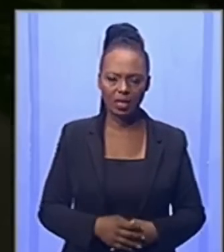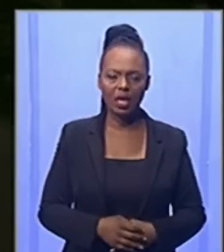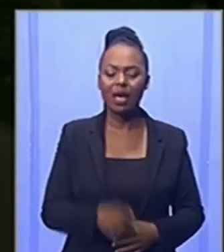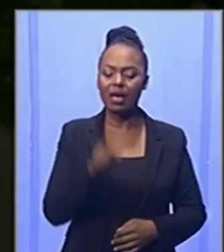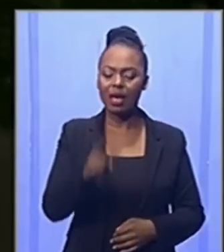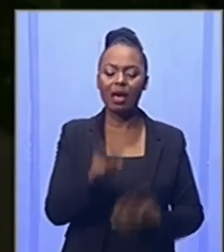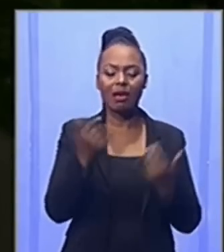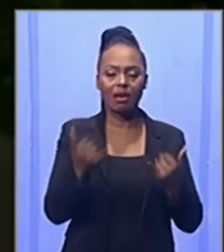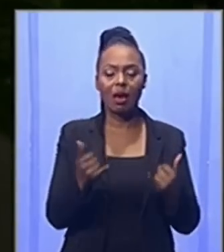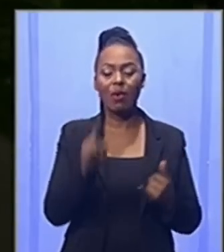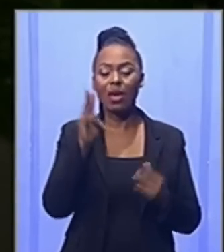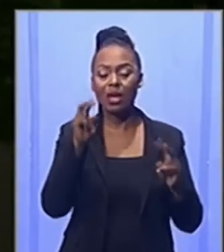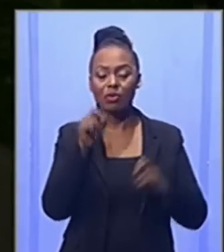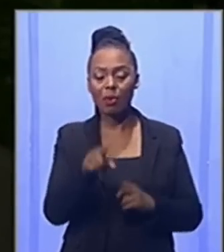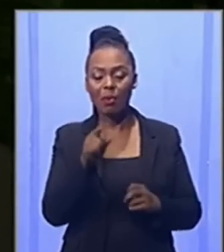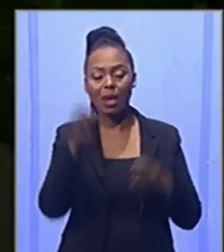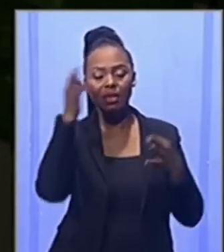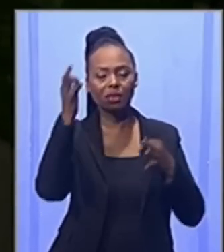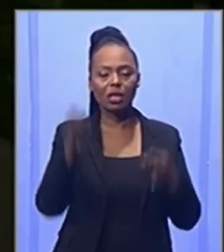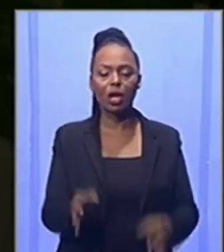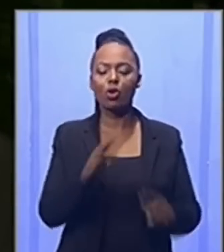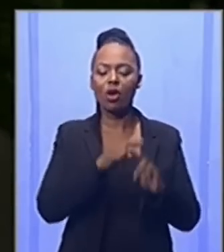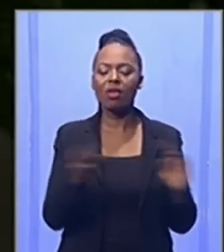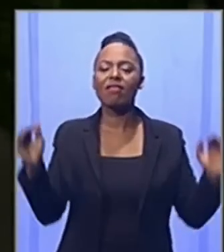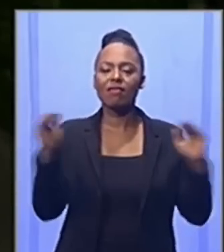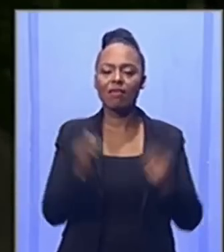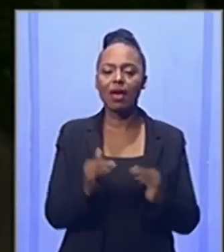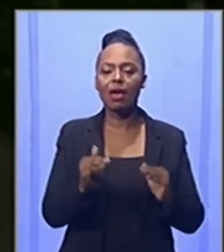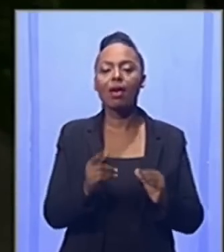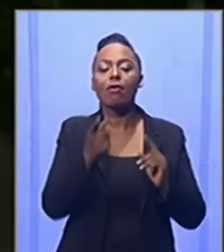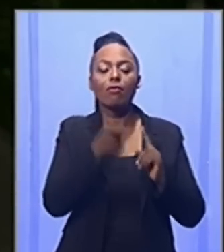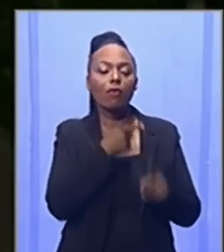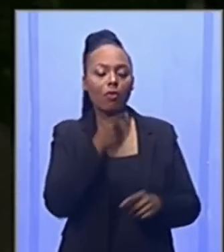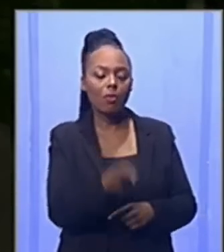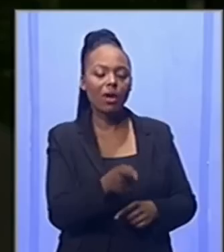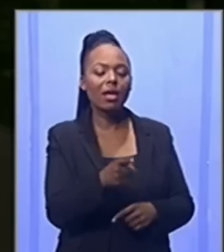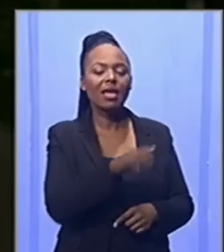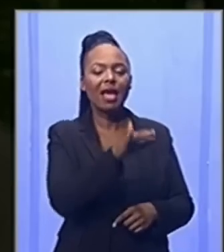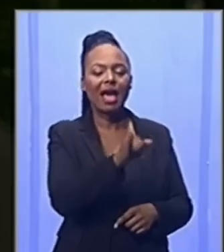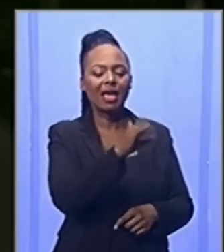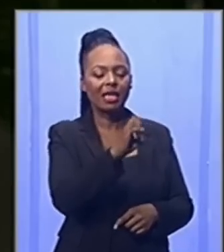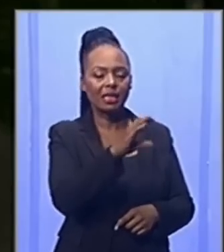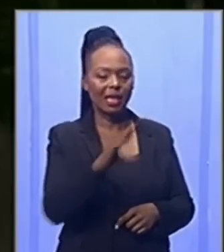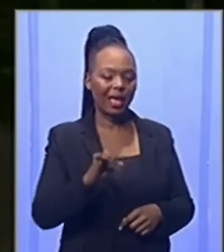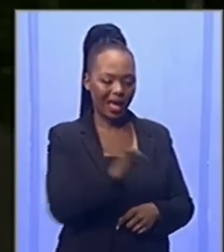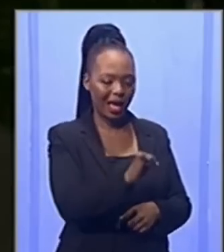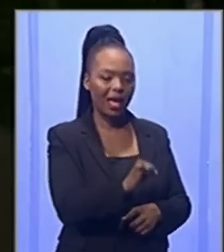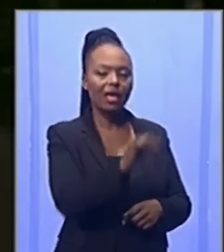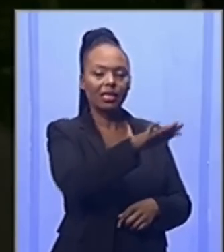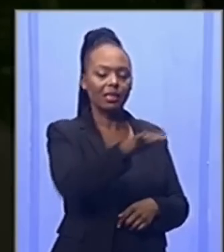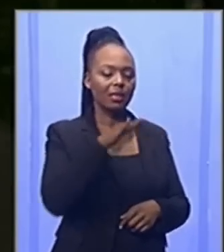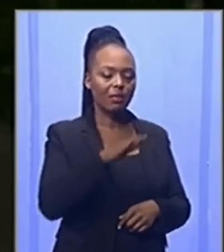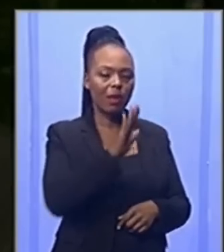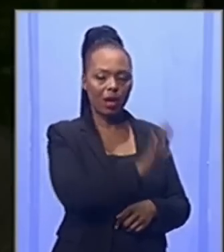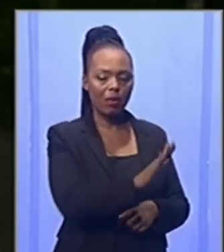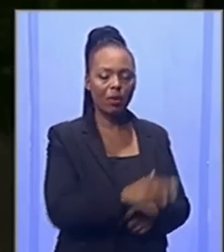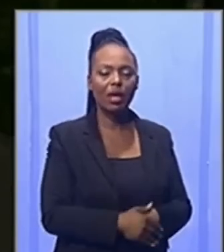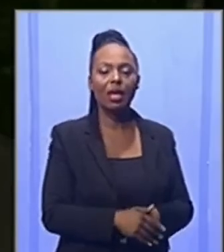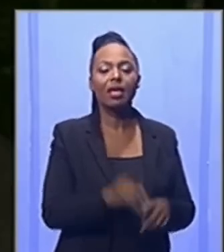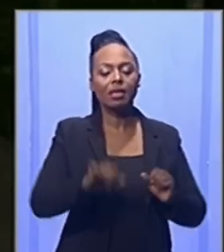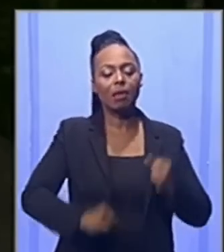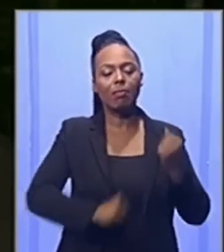unfair, and it was unfairly done by the Zimbabwe Election Commission, and it was endorsed, of course, by